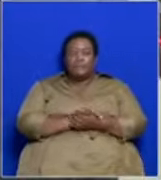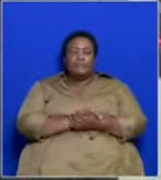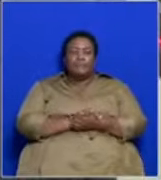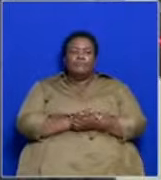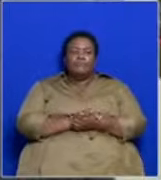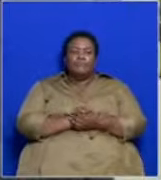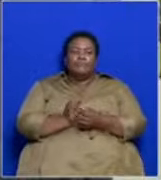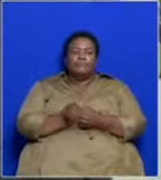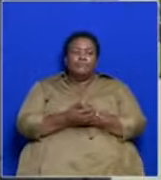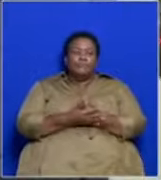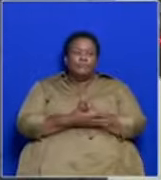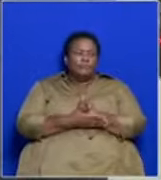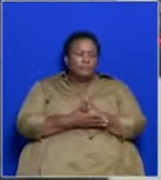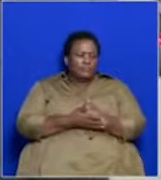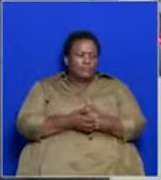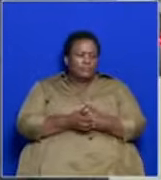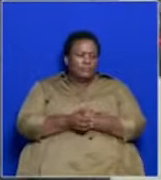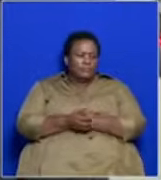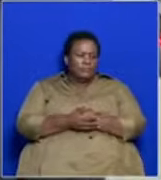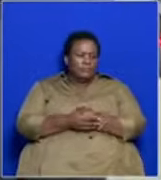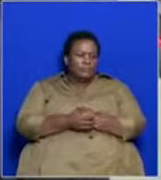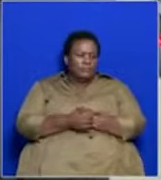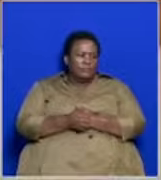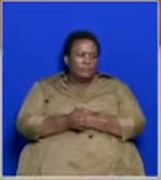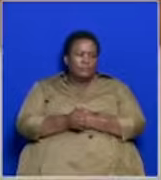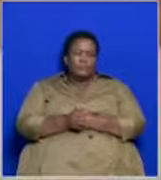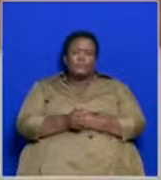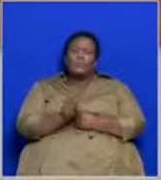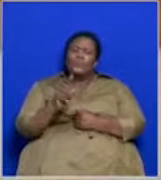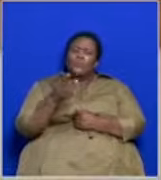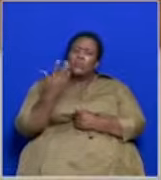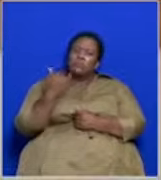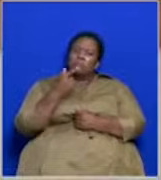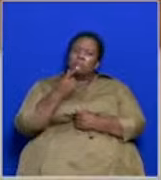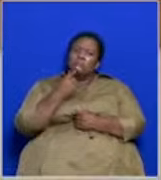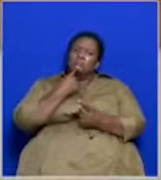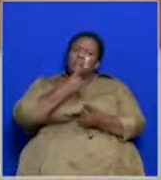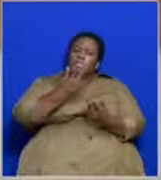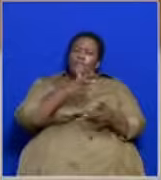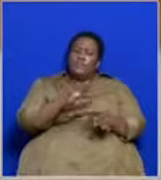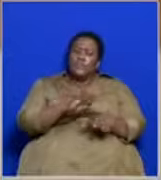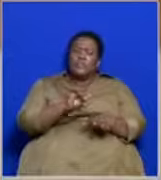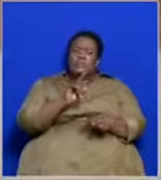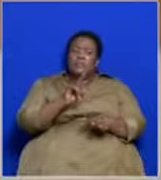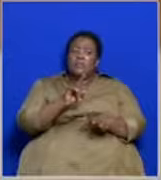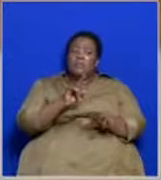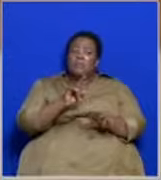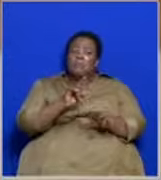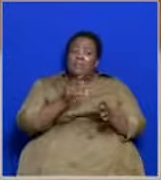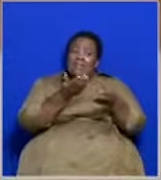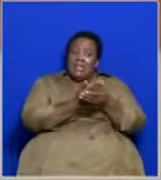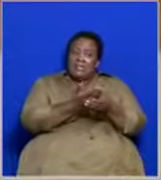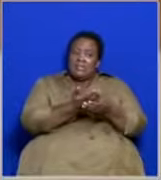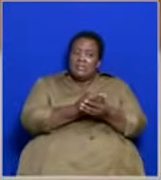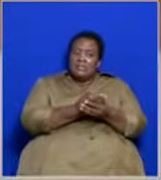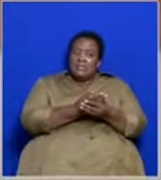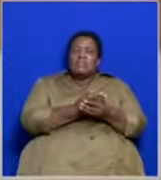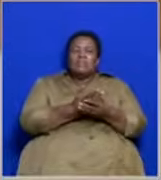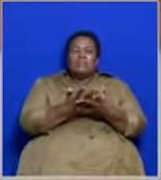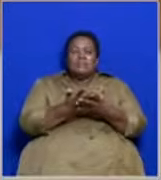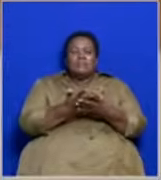And you had indicated that the matter has been provisionally withdrawn. Can you take your statement